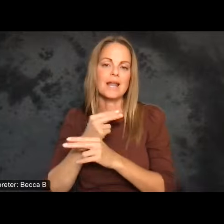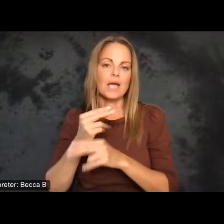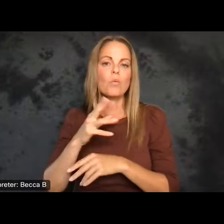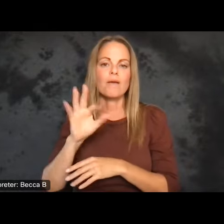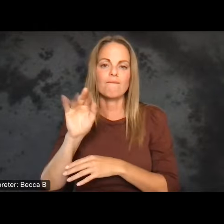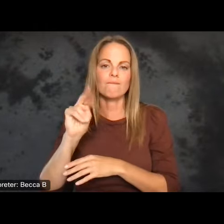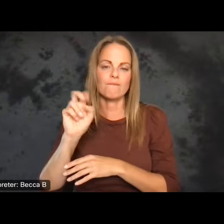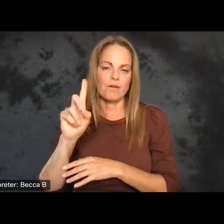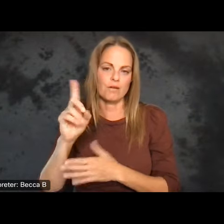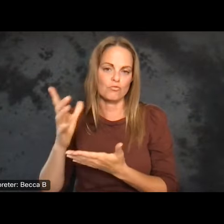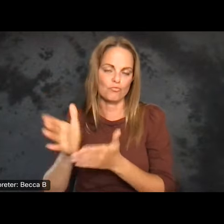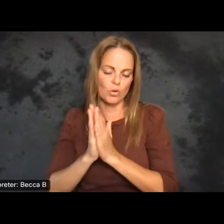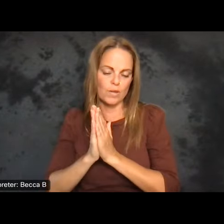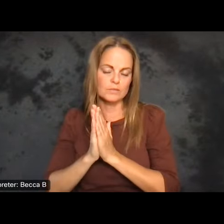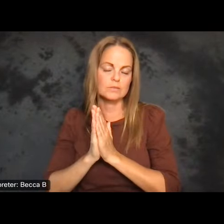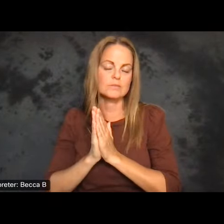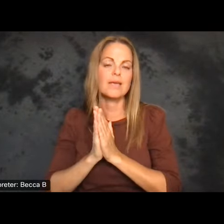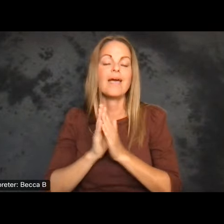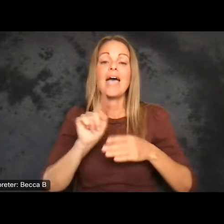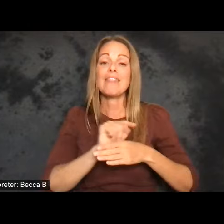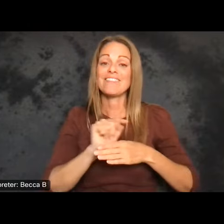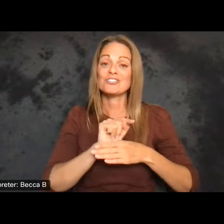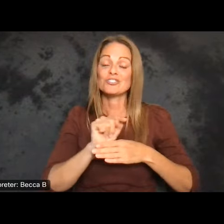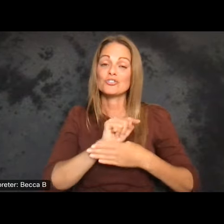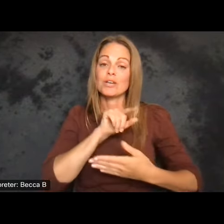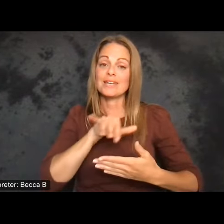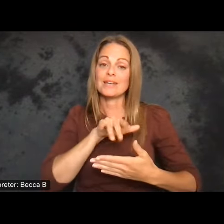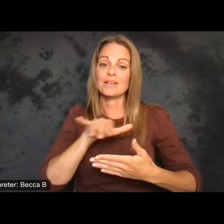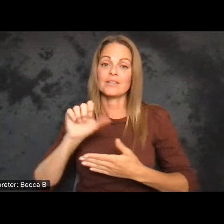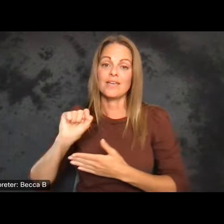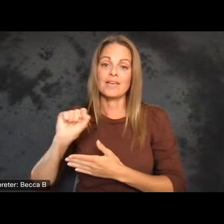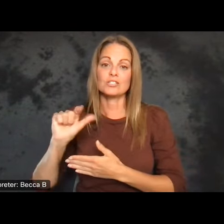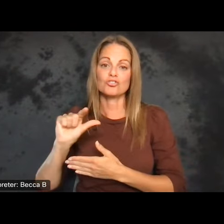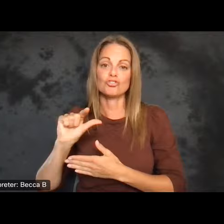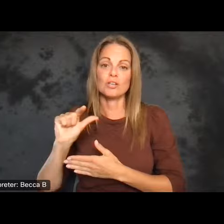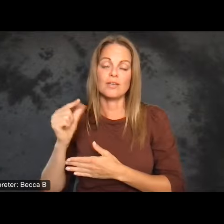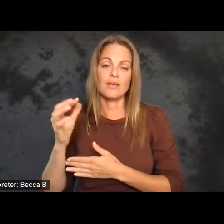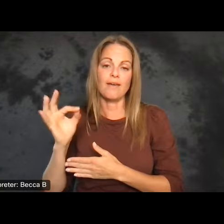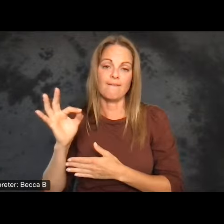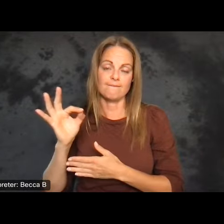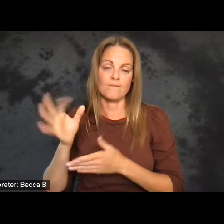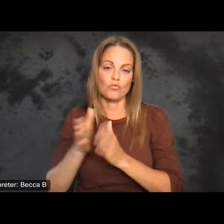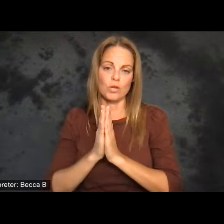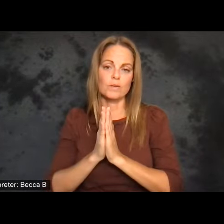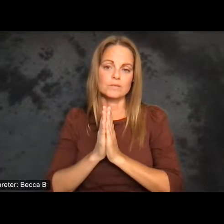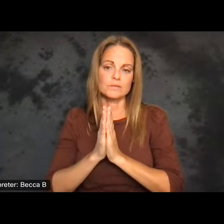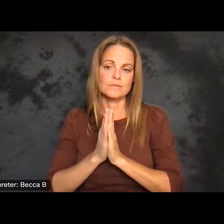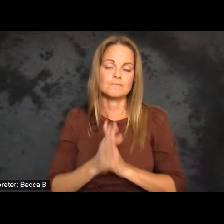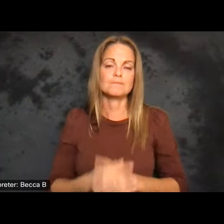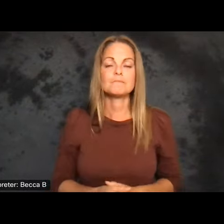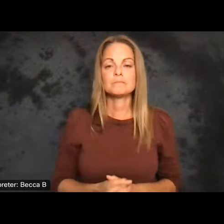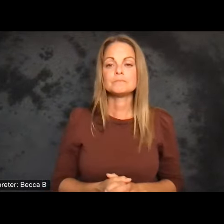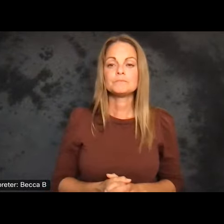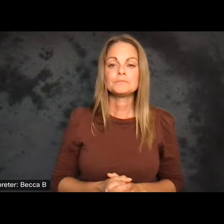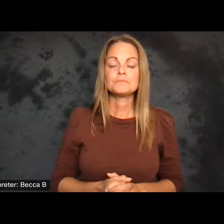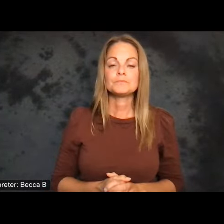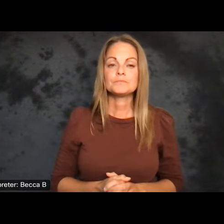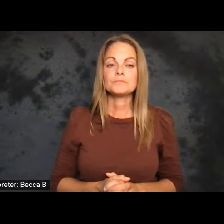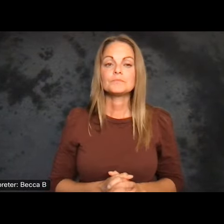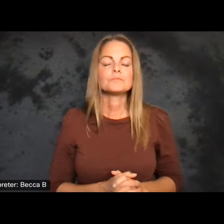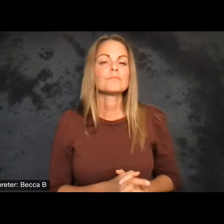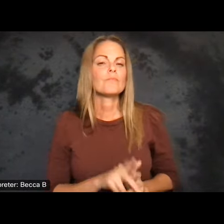And the training academy would be an SGF request. Split apart. And you touched